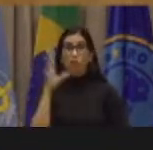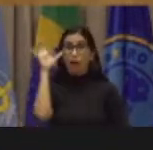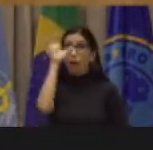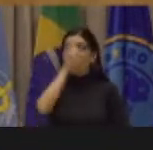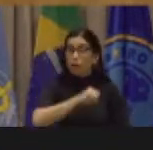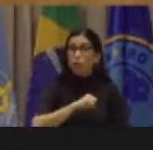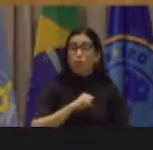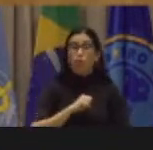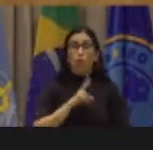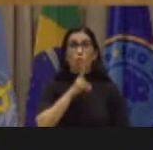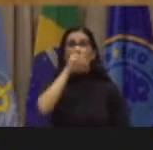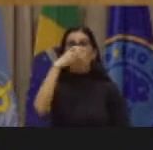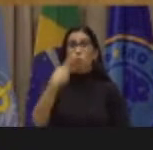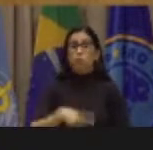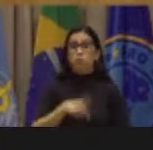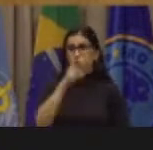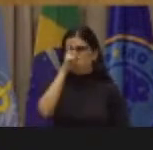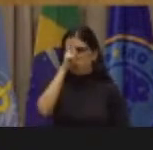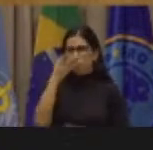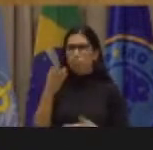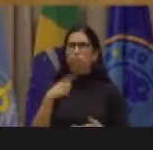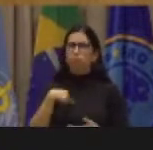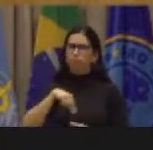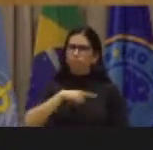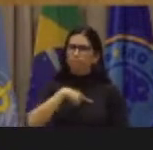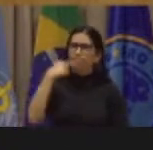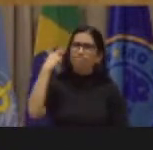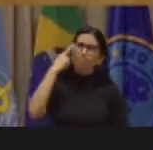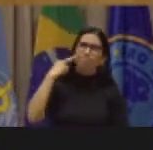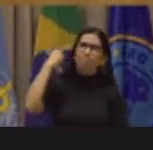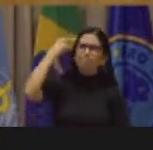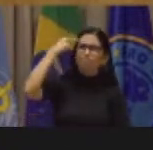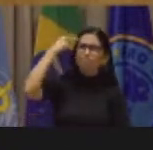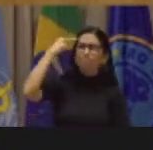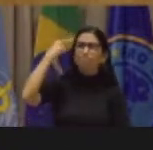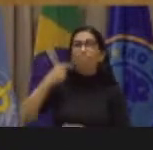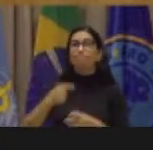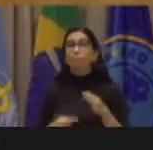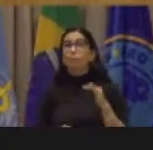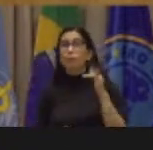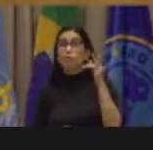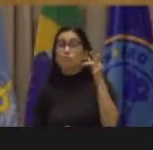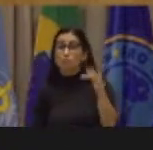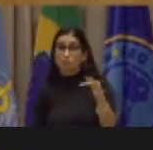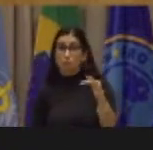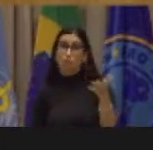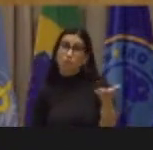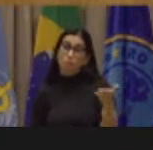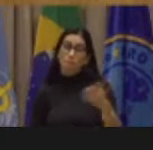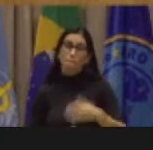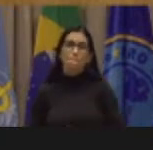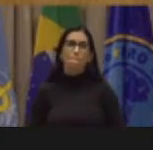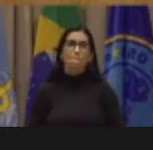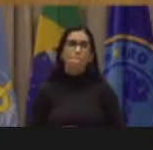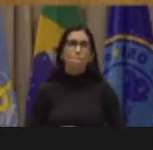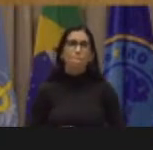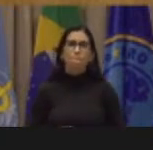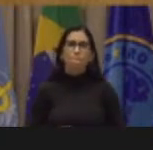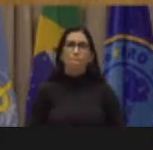something that we learned a lot from the hospital, and it's a reason to reflect upon